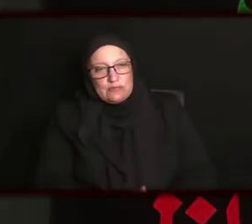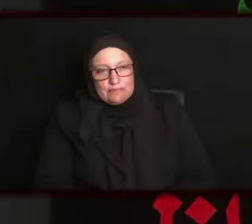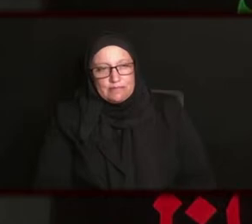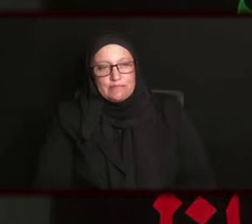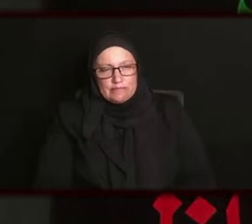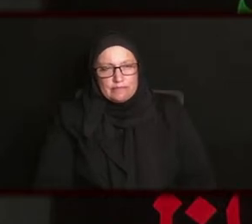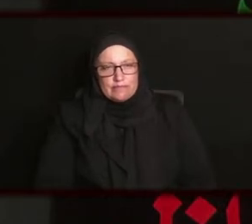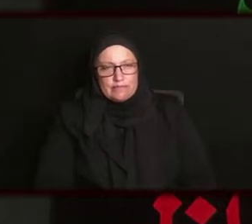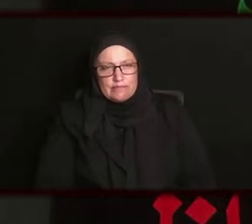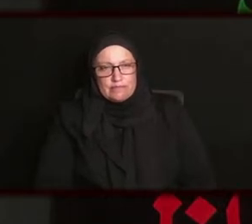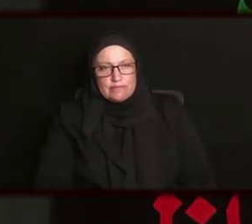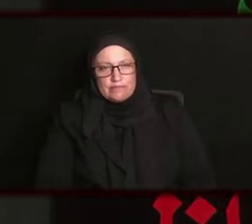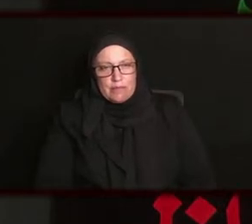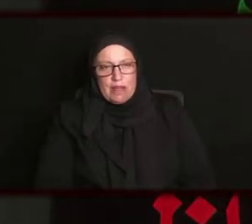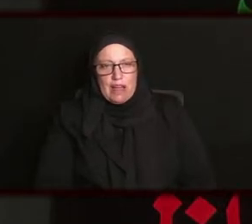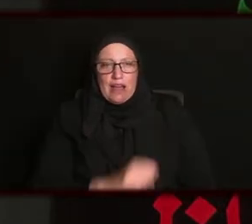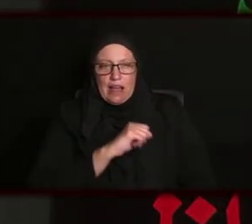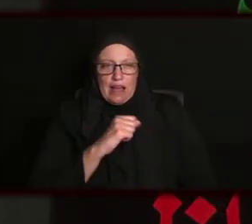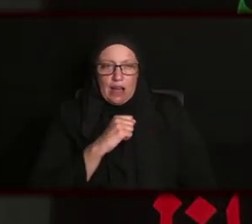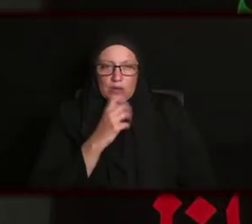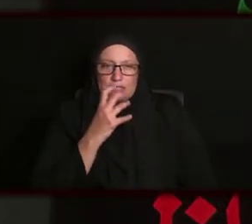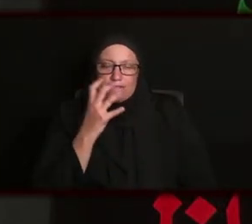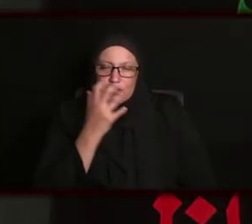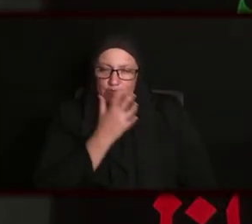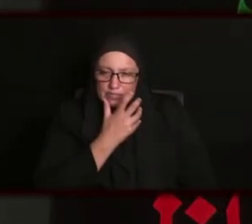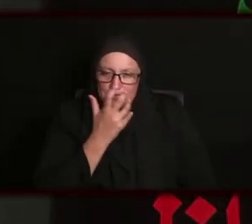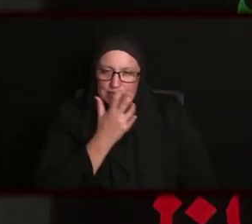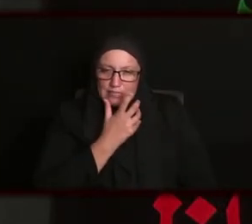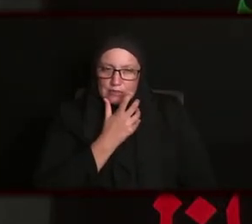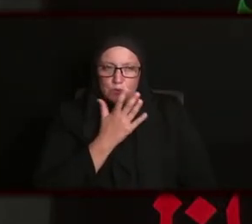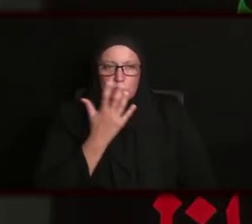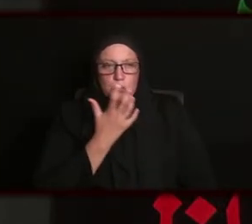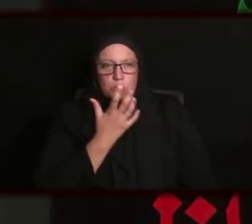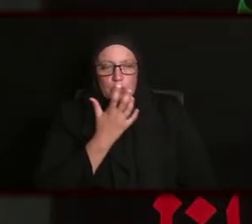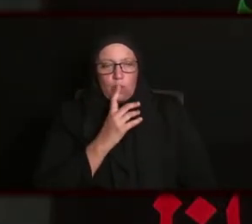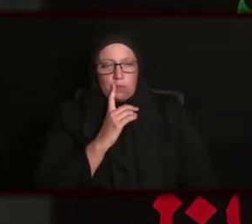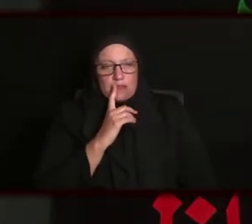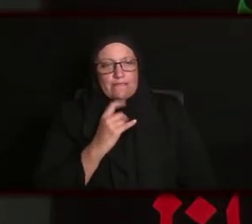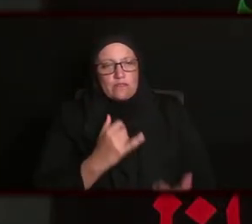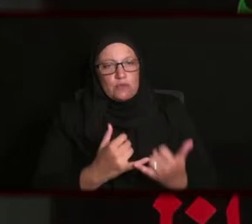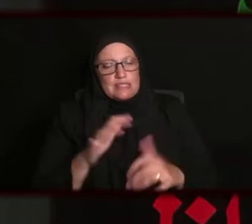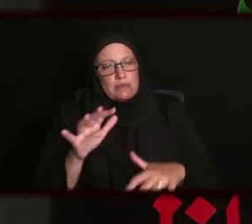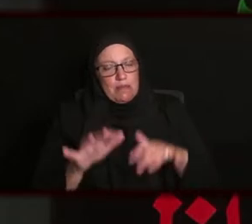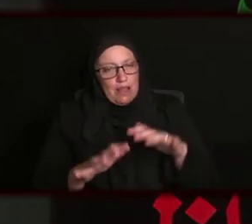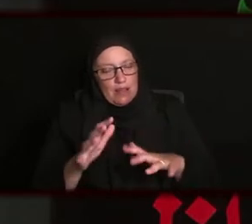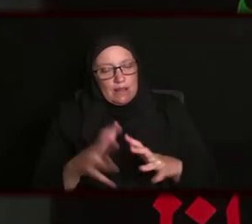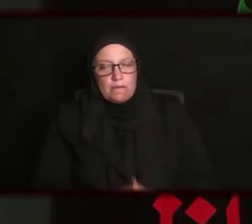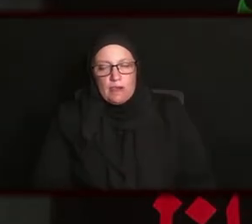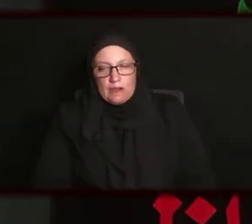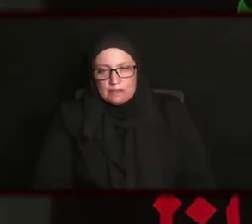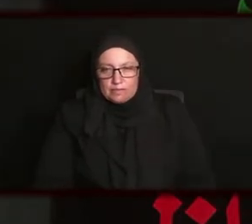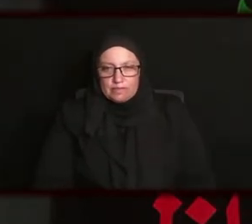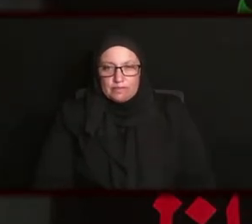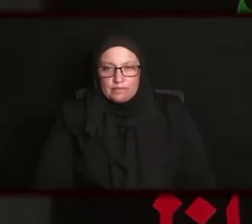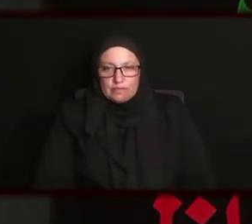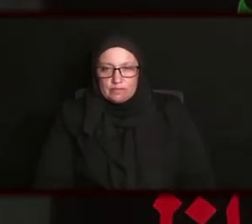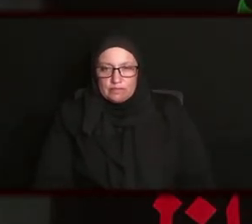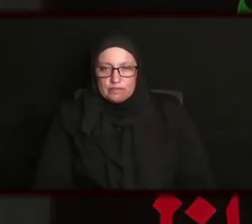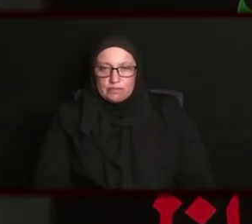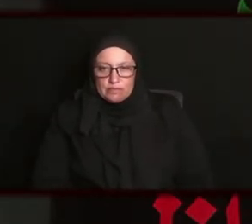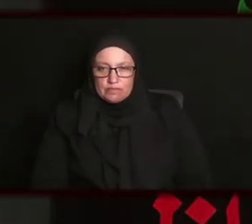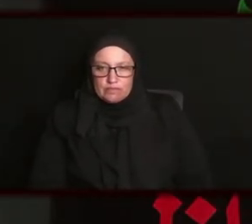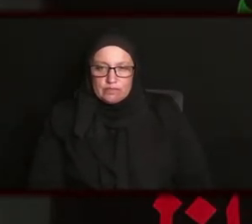are going to be similar. Where do I get that from? I get it from